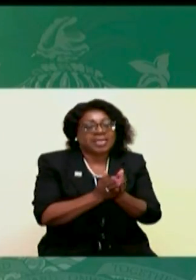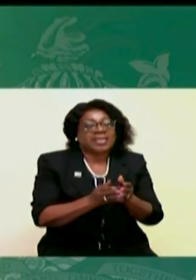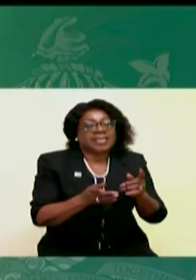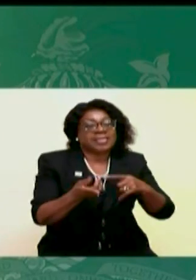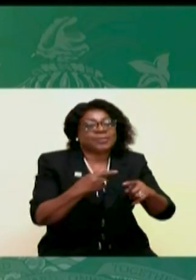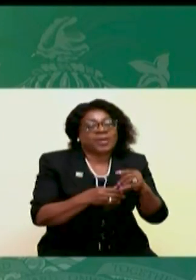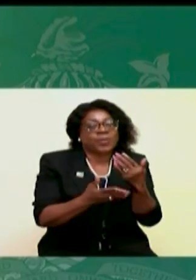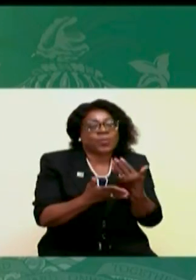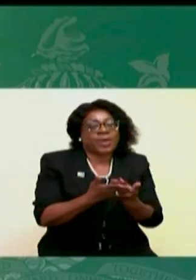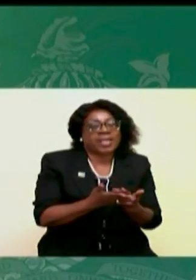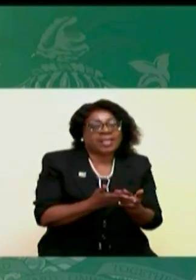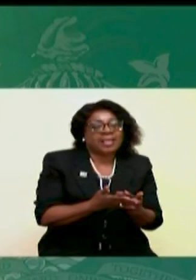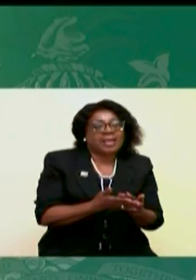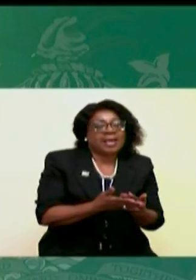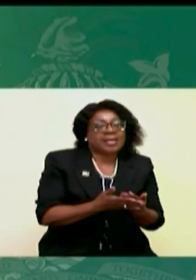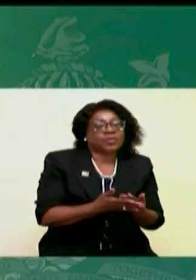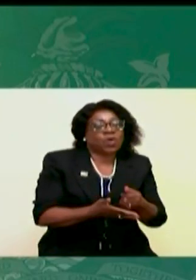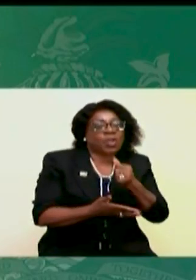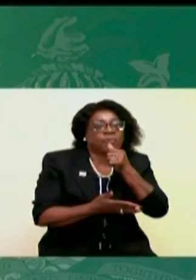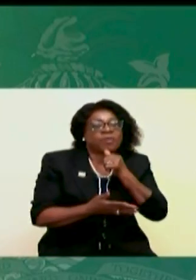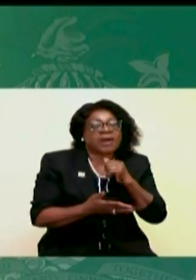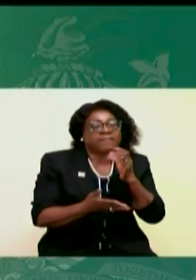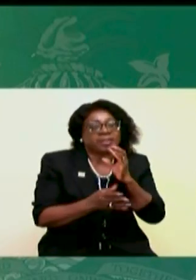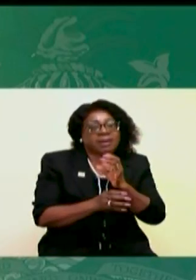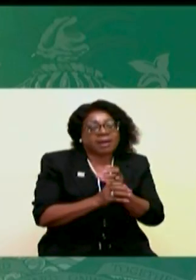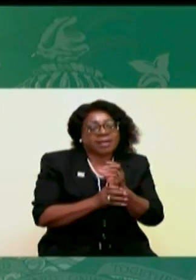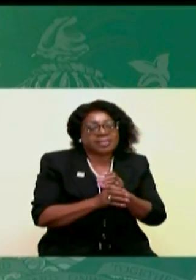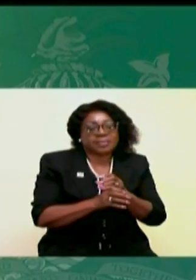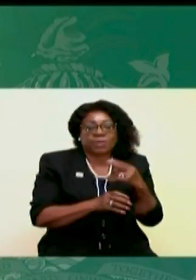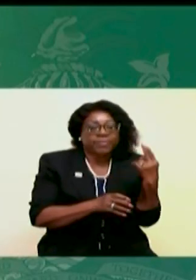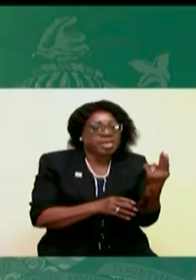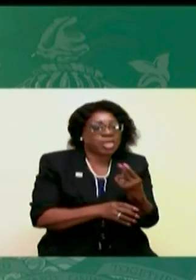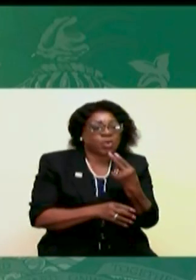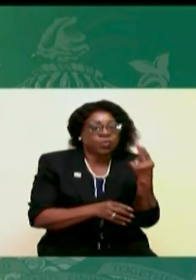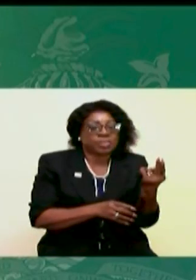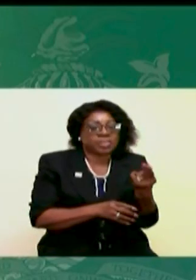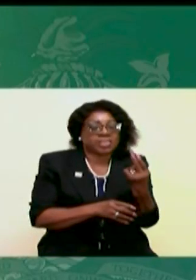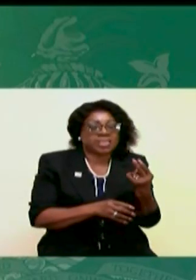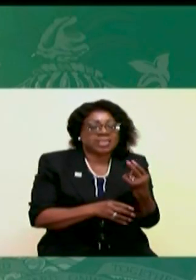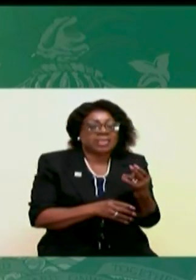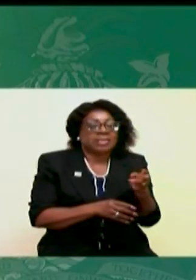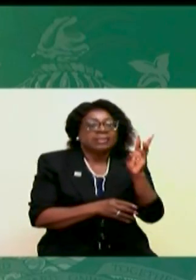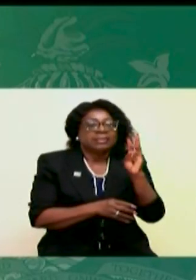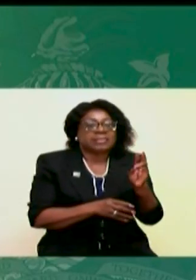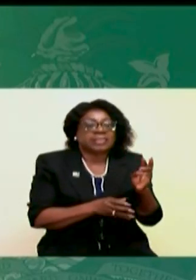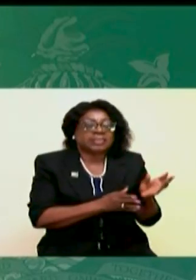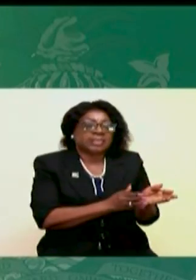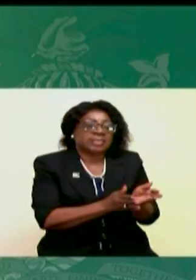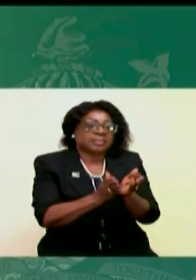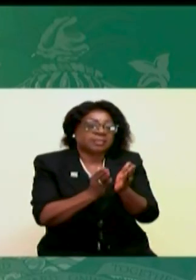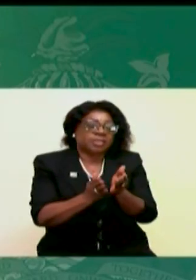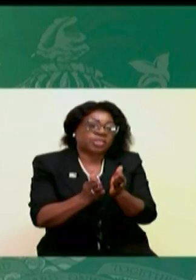as all rentals and private vehicles were otherwise occupied. Six